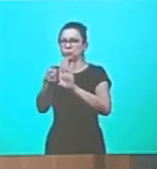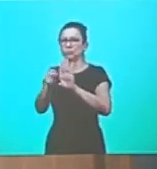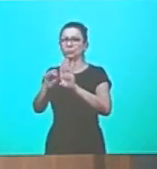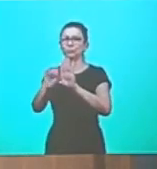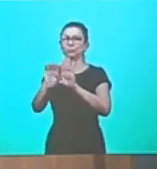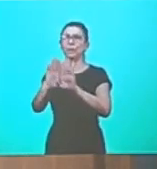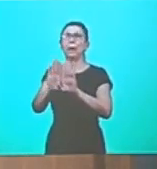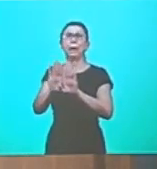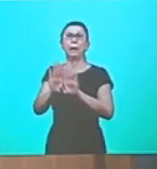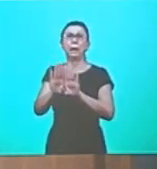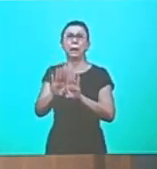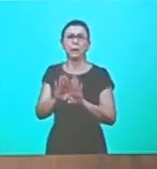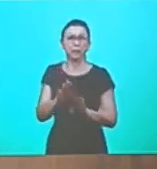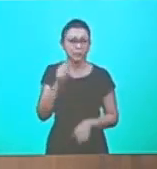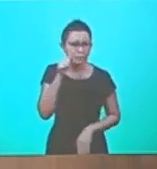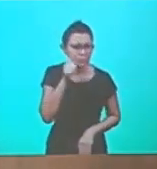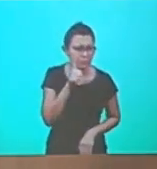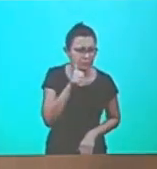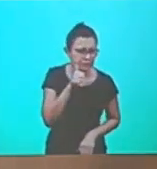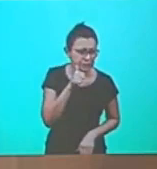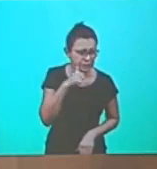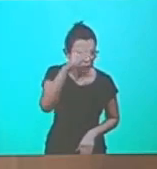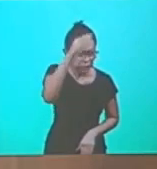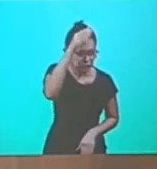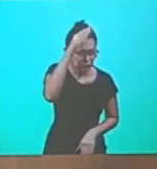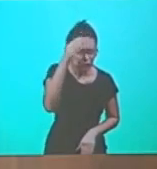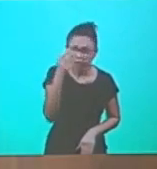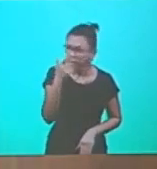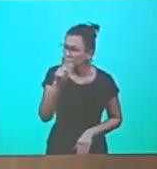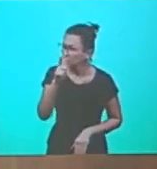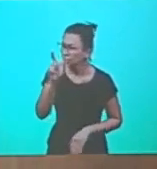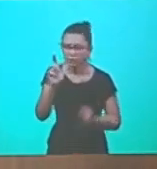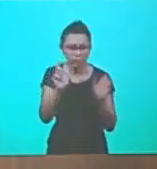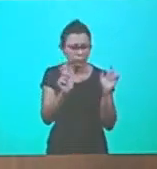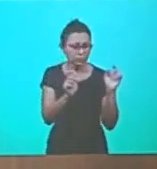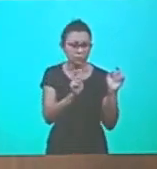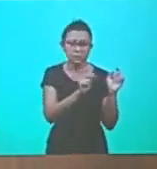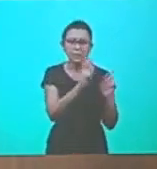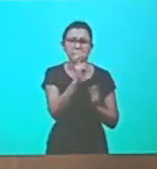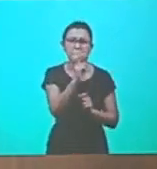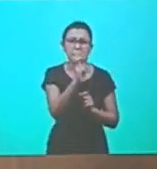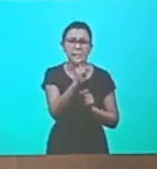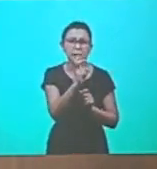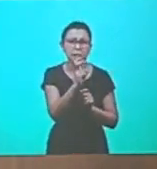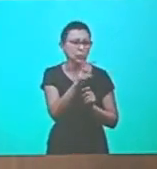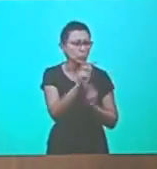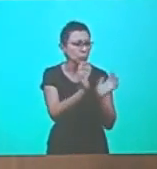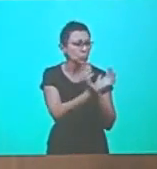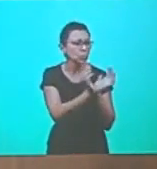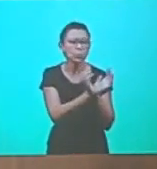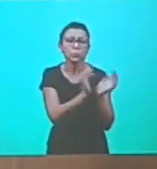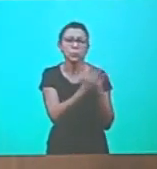And after all of the ones who had their candles lit went through the doors were shut.